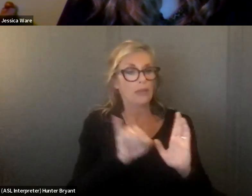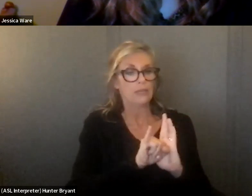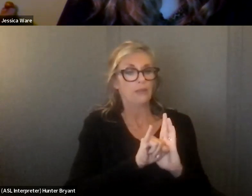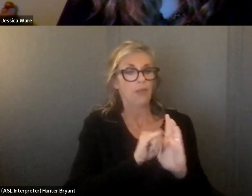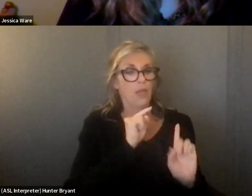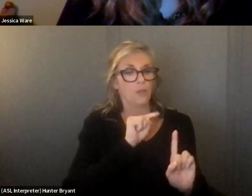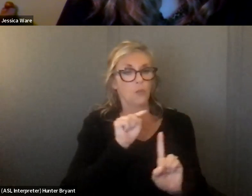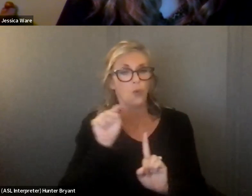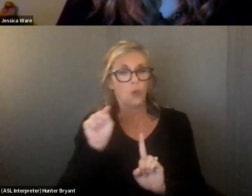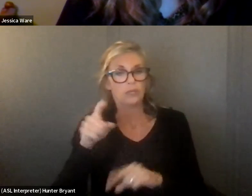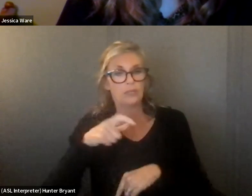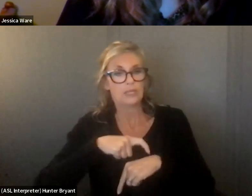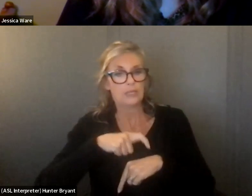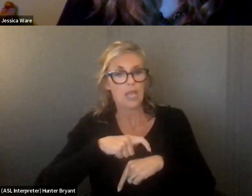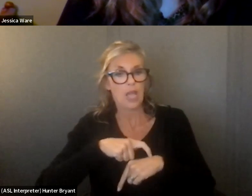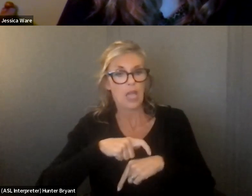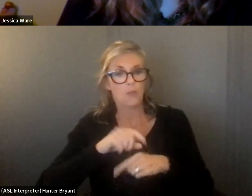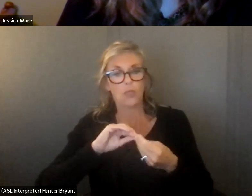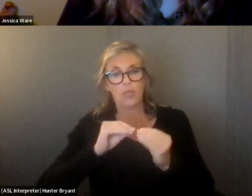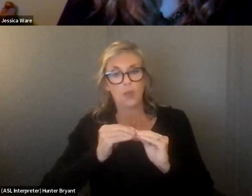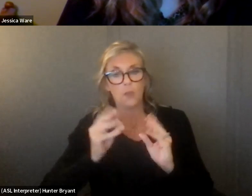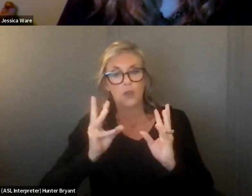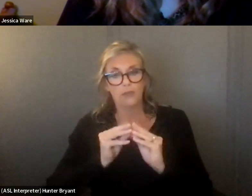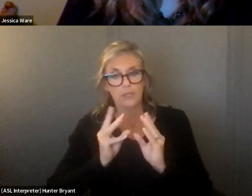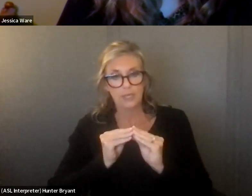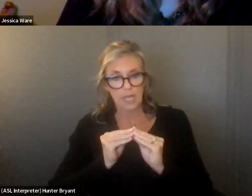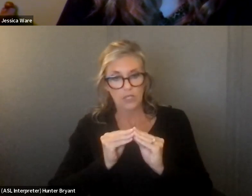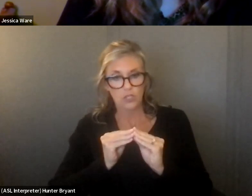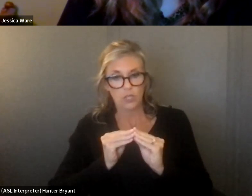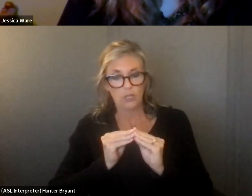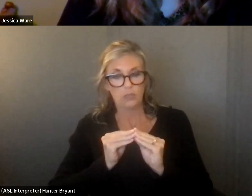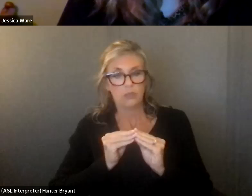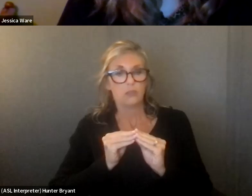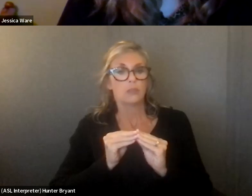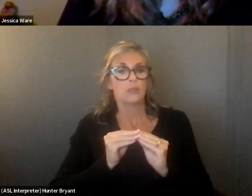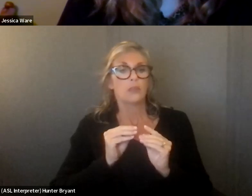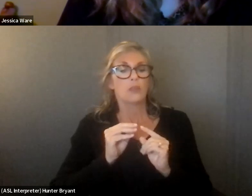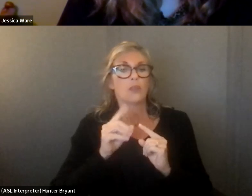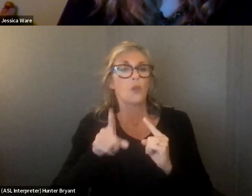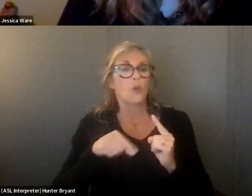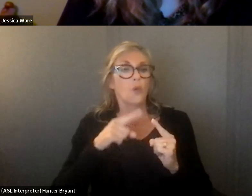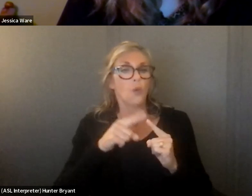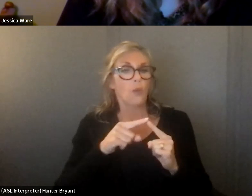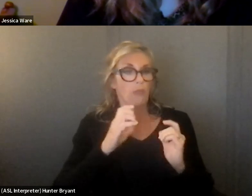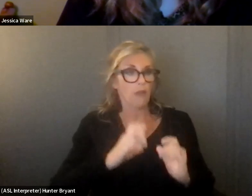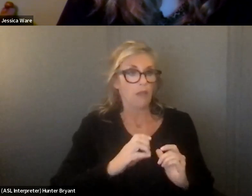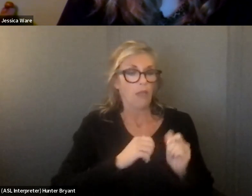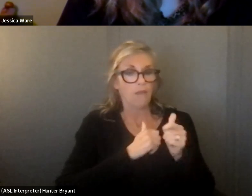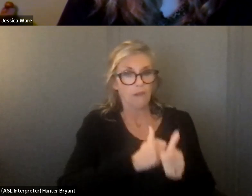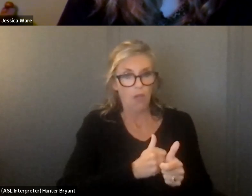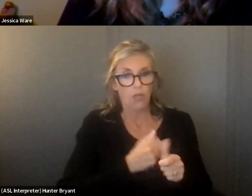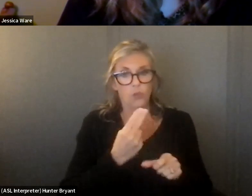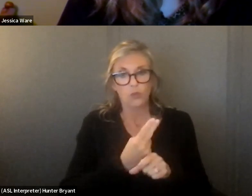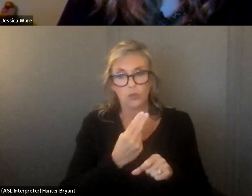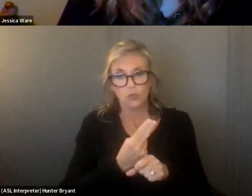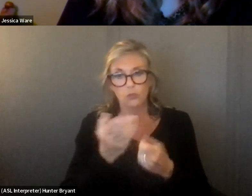of sessions after which clients started falling off from participating in services and figuring out any actual